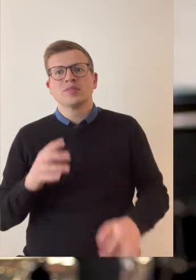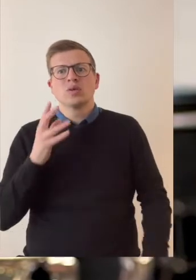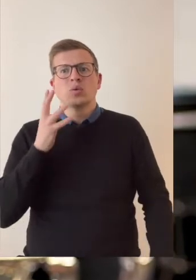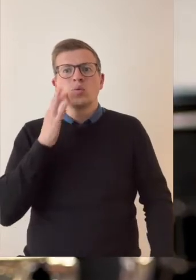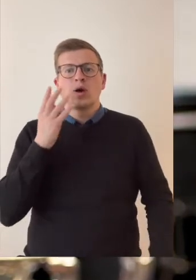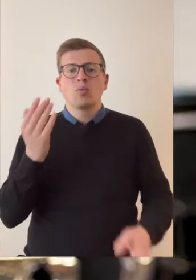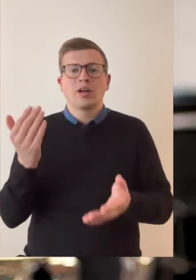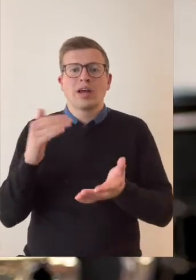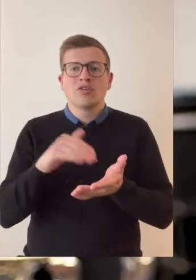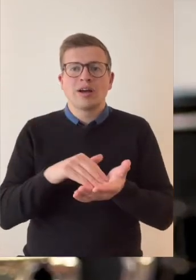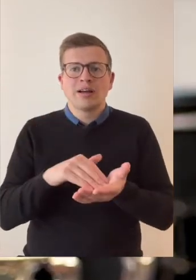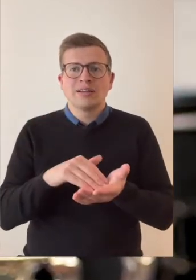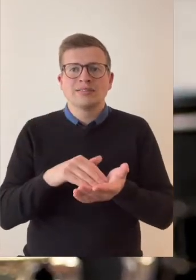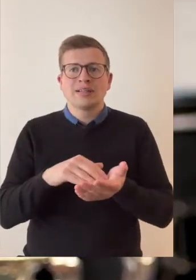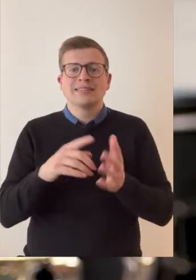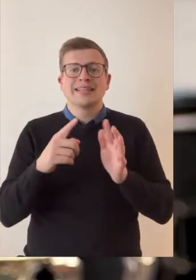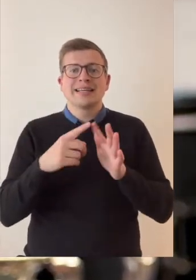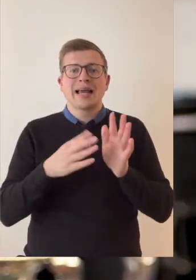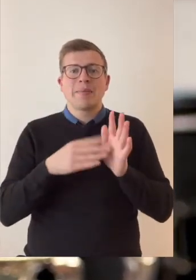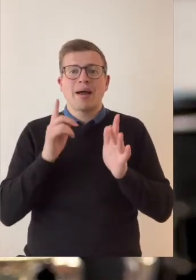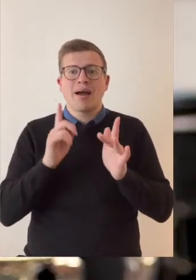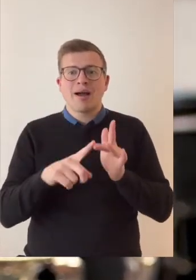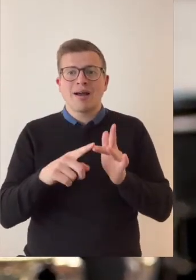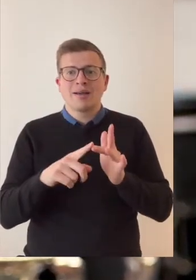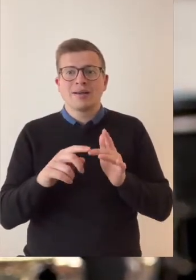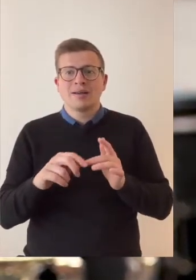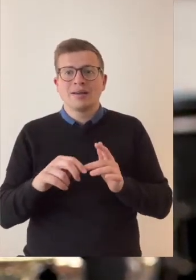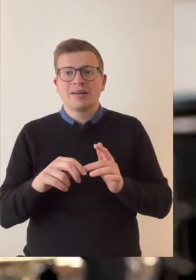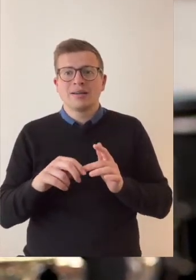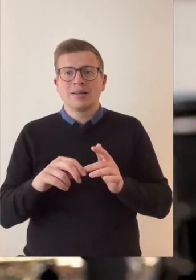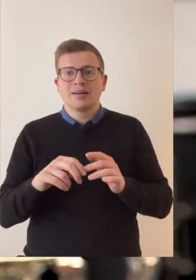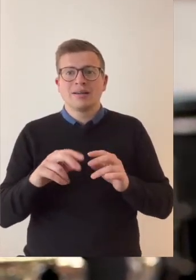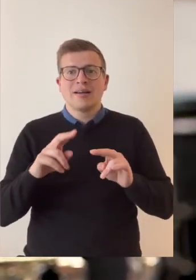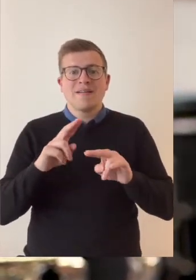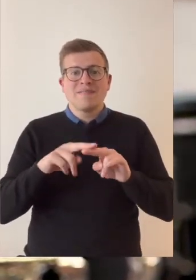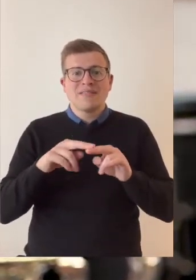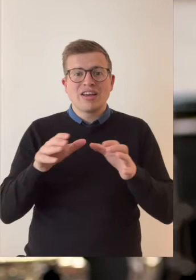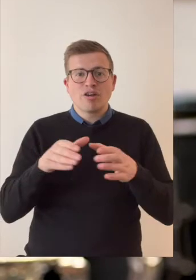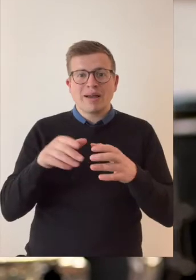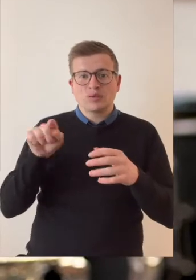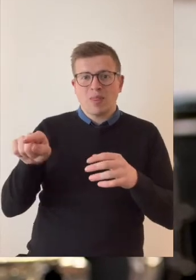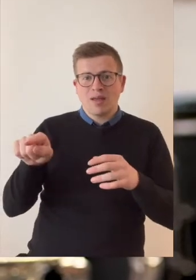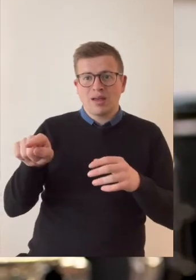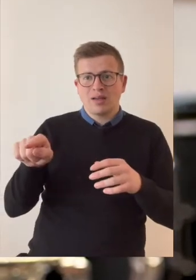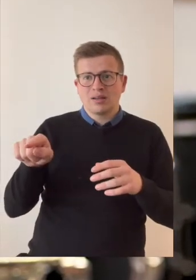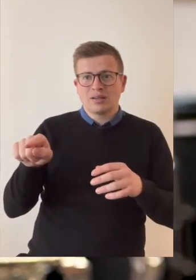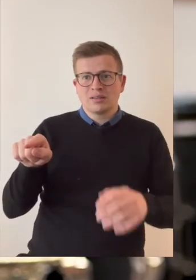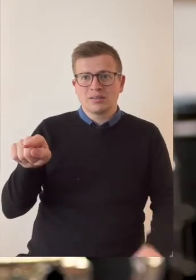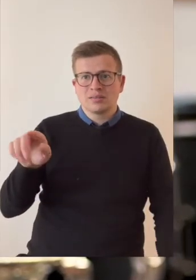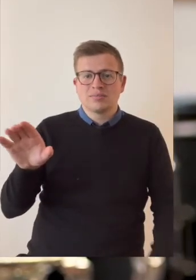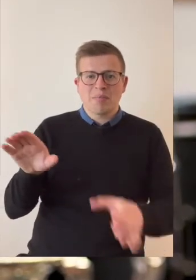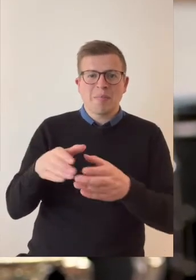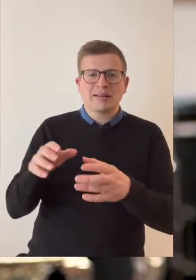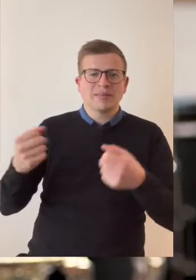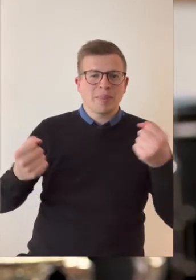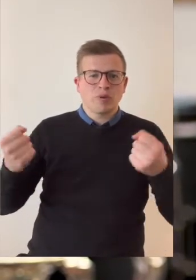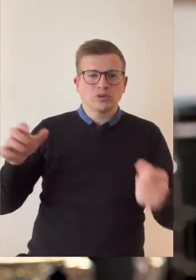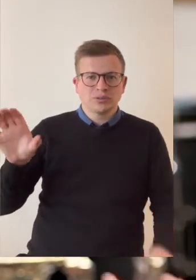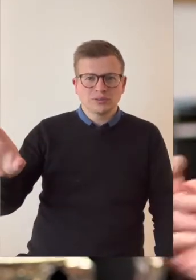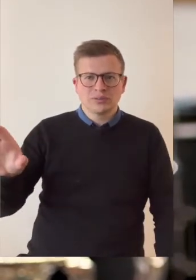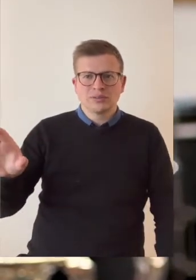When we turned up at EMI, Fairy Band were there, the bus.